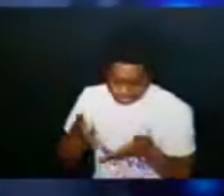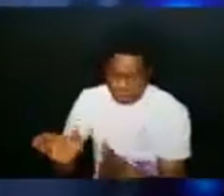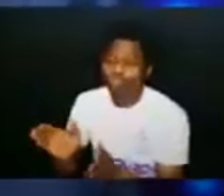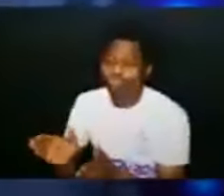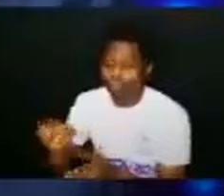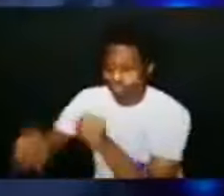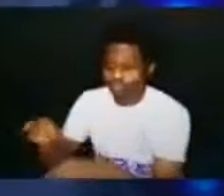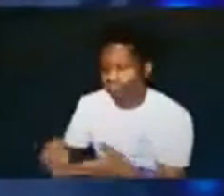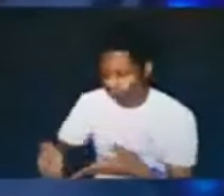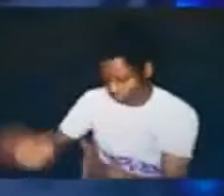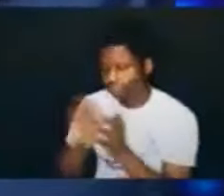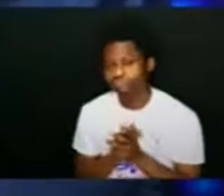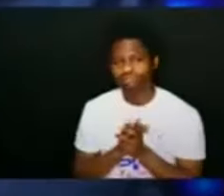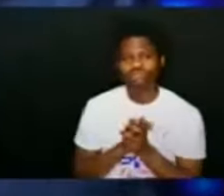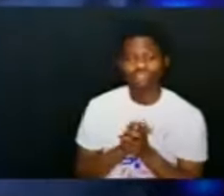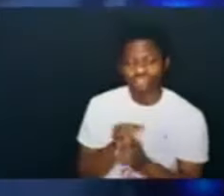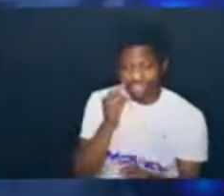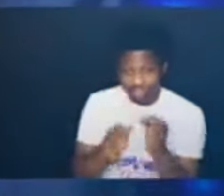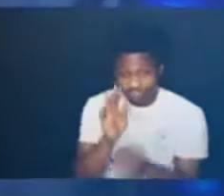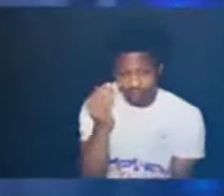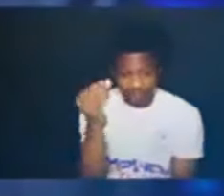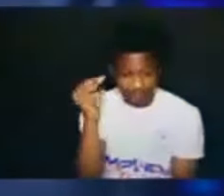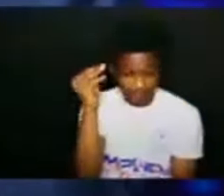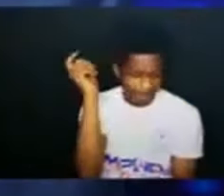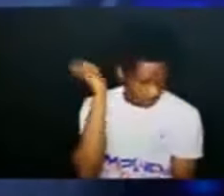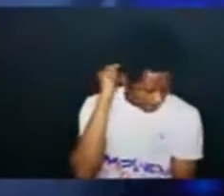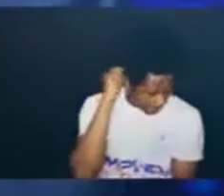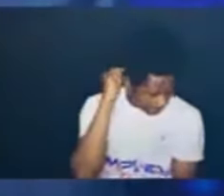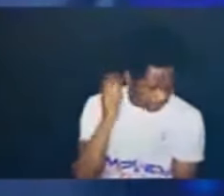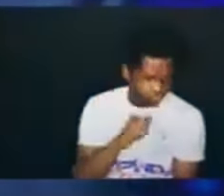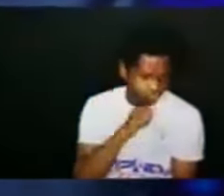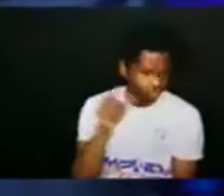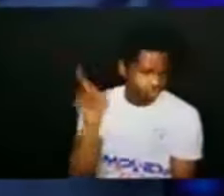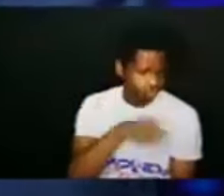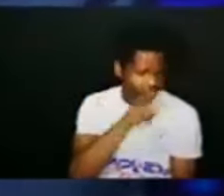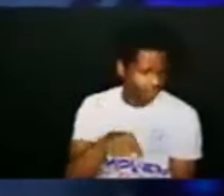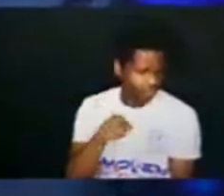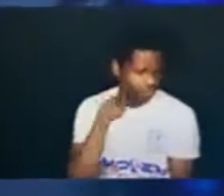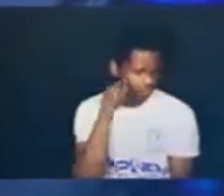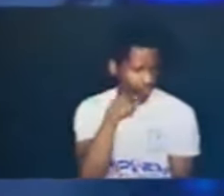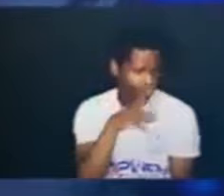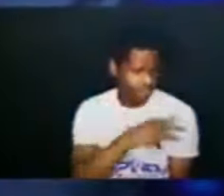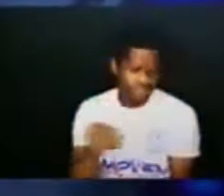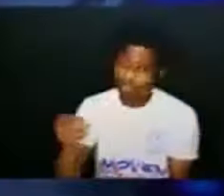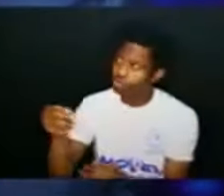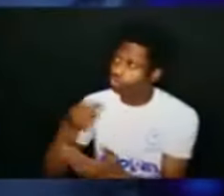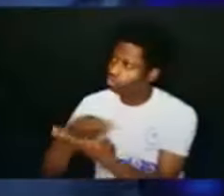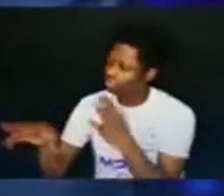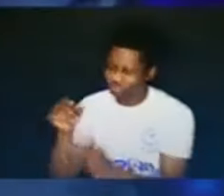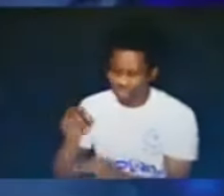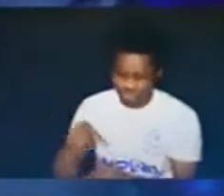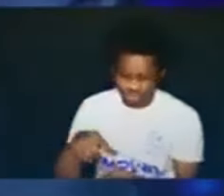Otherwise, if your conscience does not condemn you, and the Spirit of God is not bringing anything to fore that